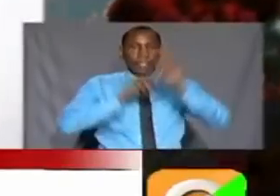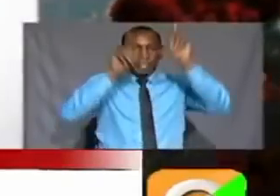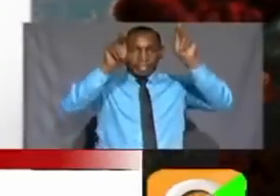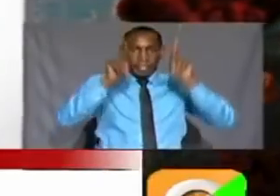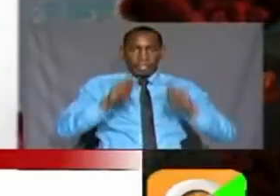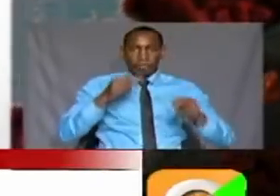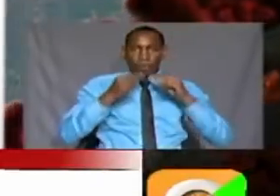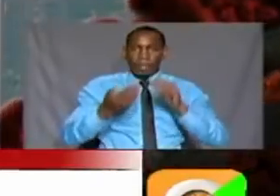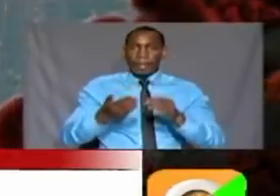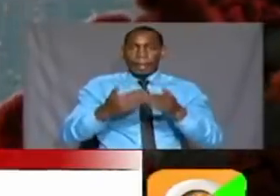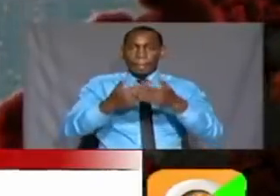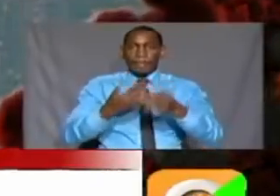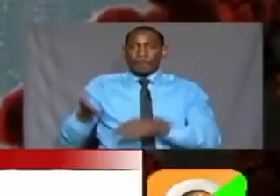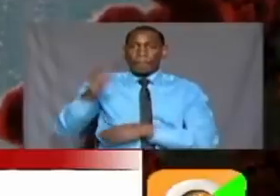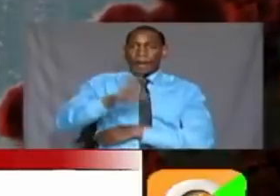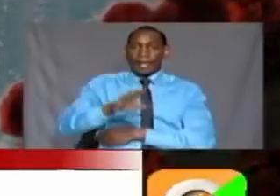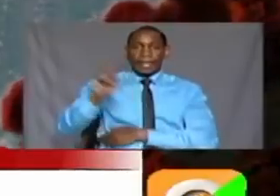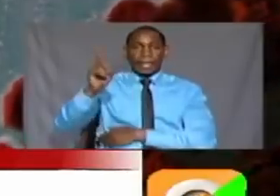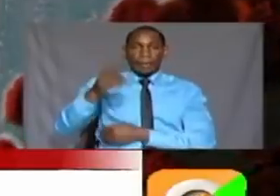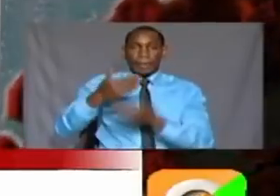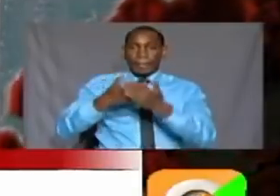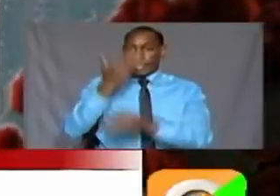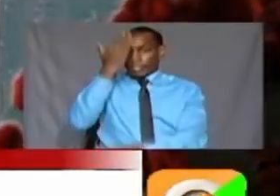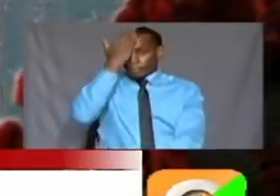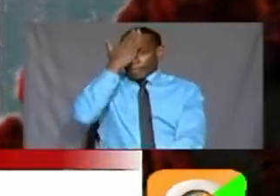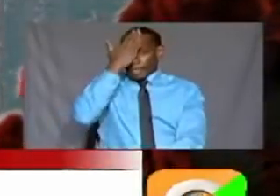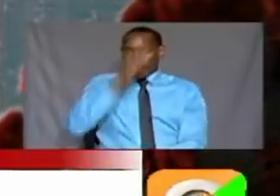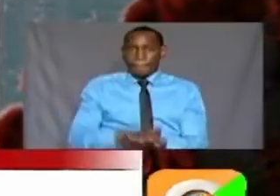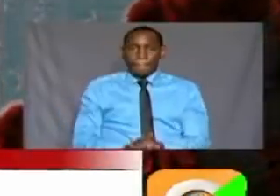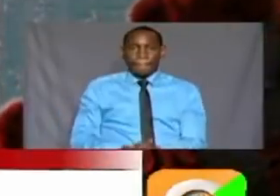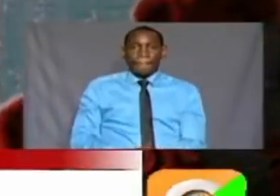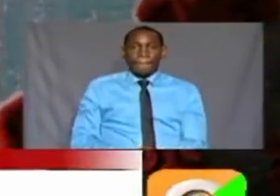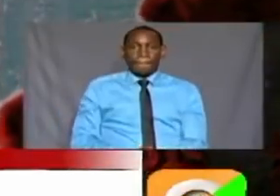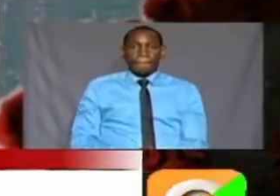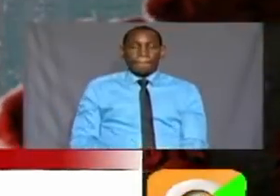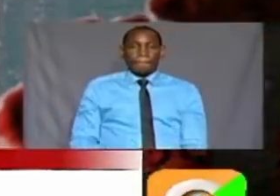before he returned to Nairobi last Monday. Francis Gashuri, Citizen TV.